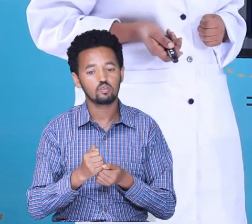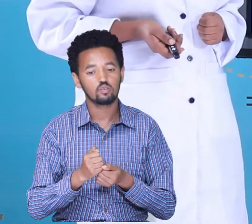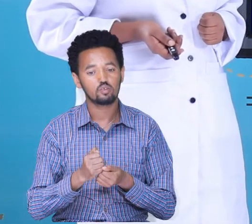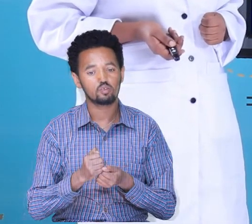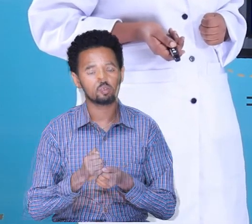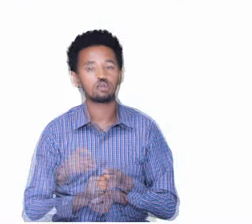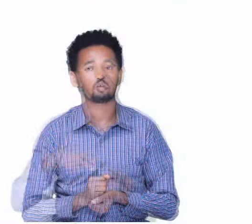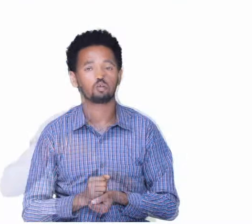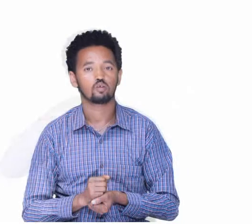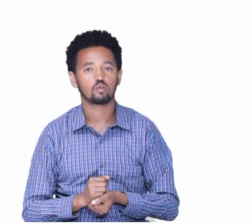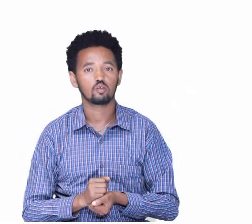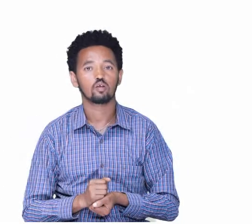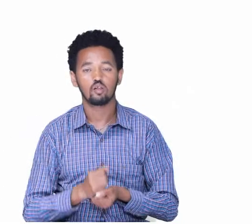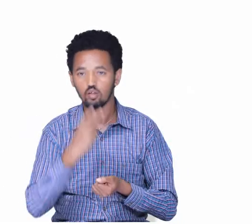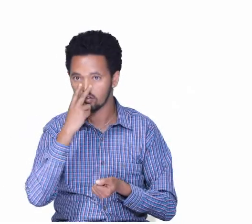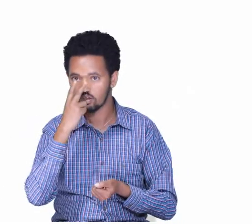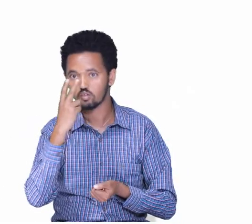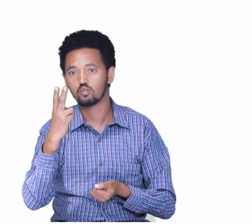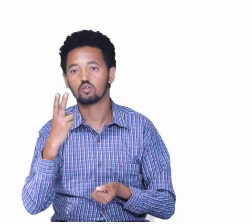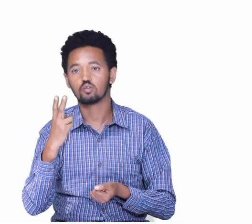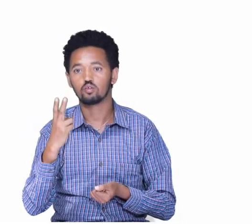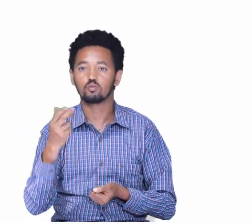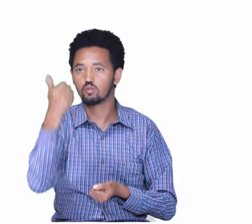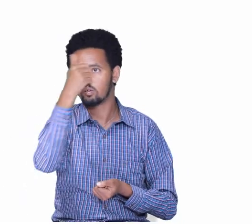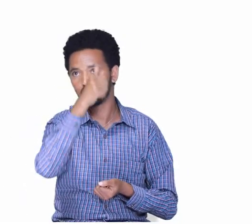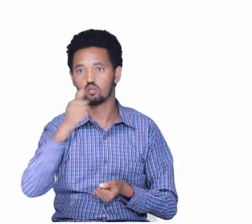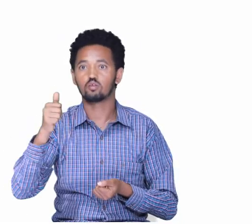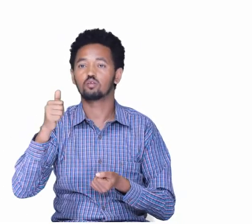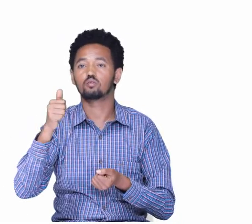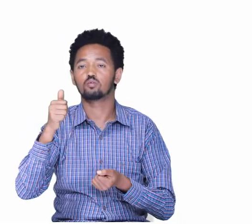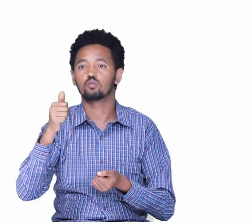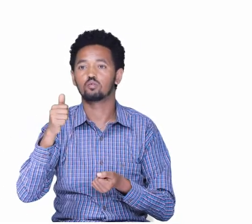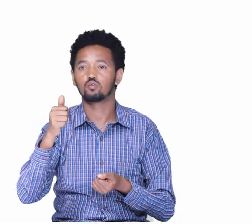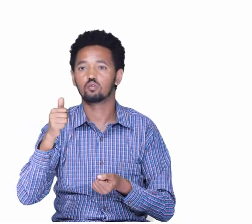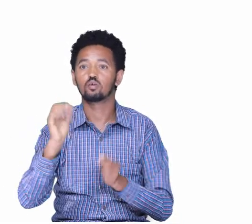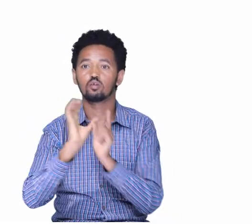high rainfall. Let us see climatic region of Africa.